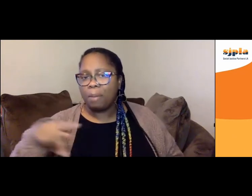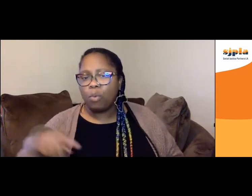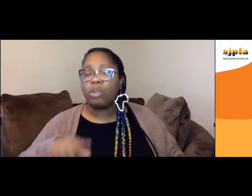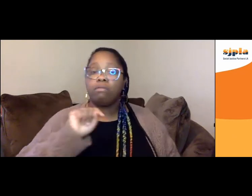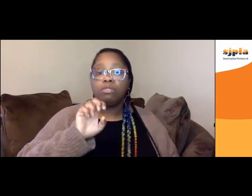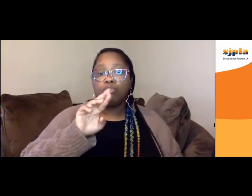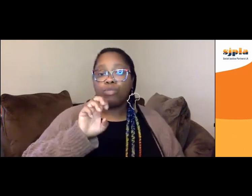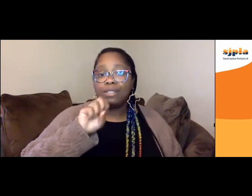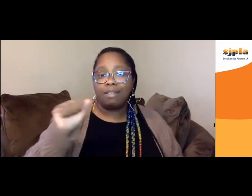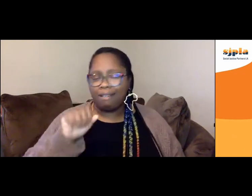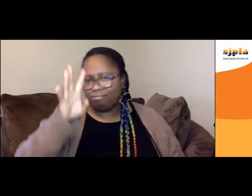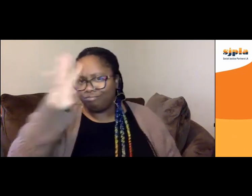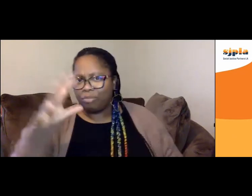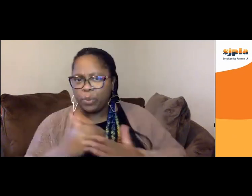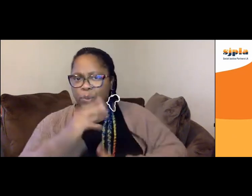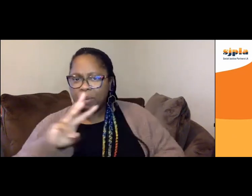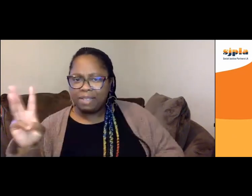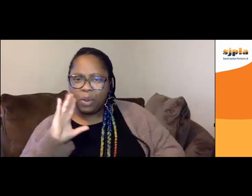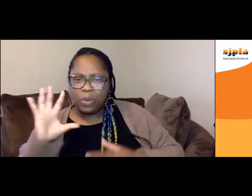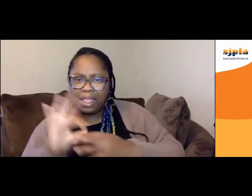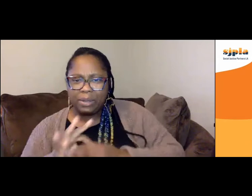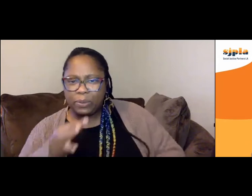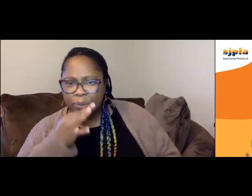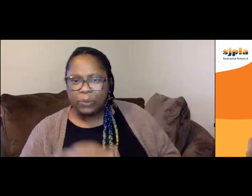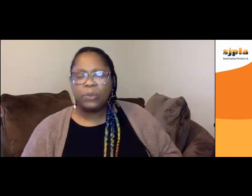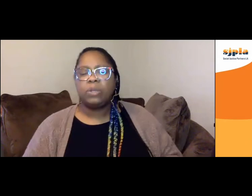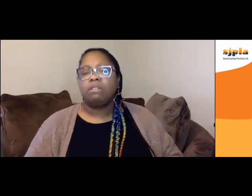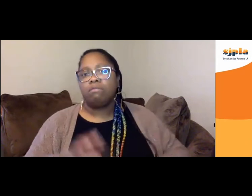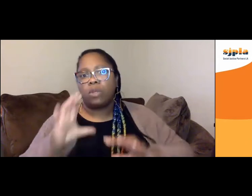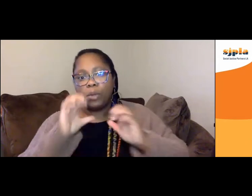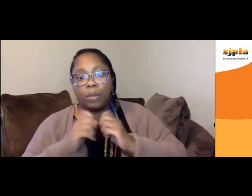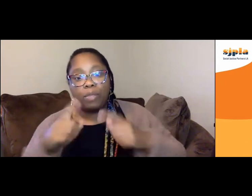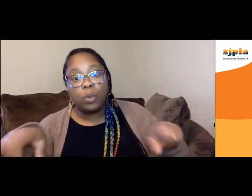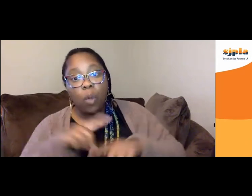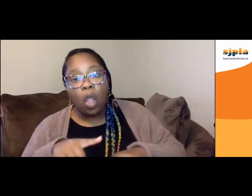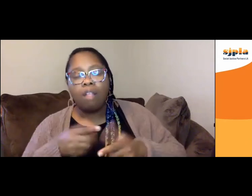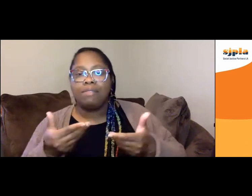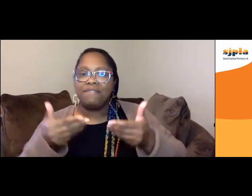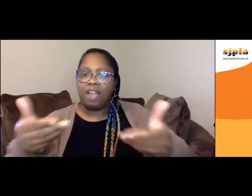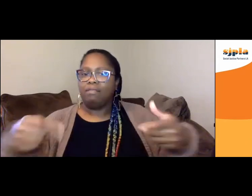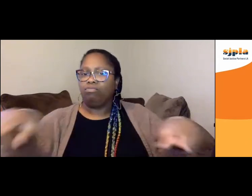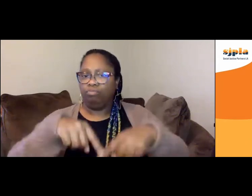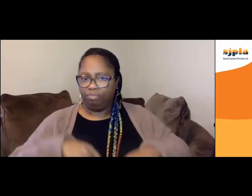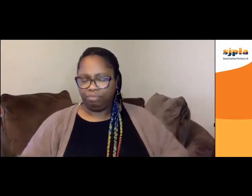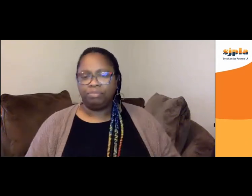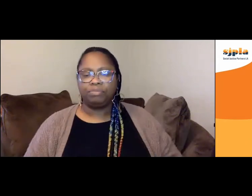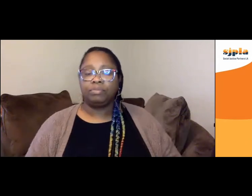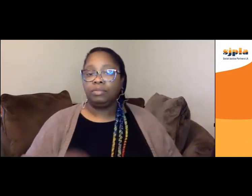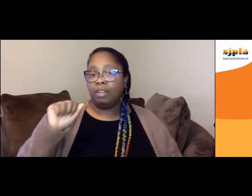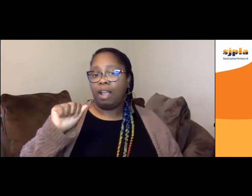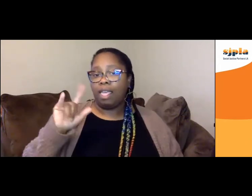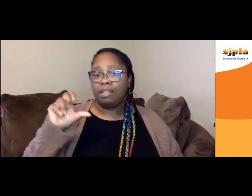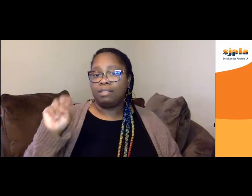our incredible new website that we'll link to soon and communicated with you all to invite you all today, Allison as